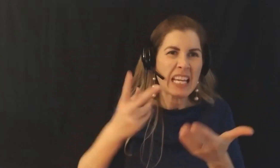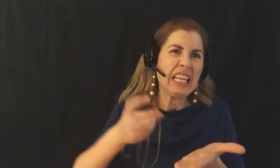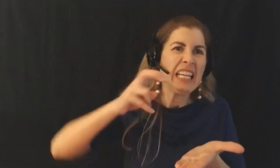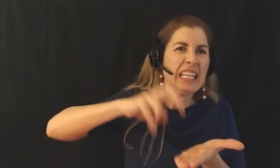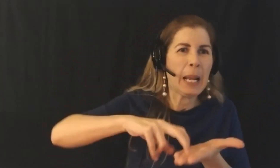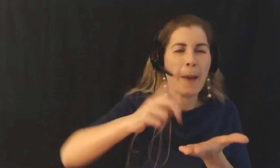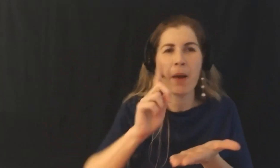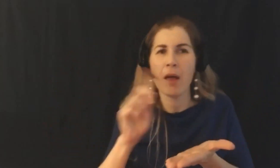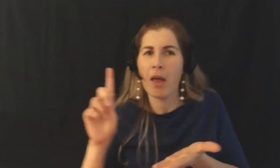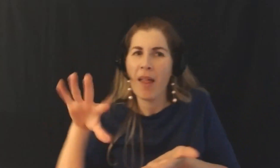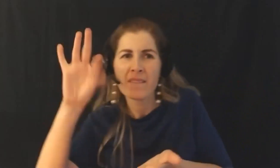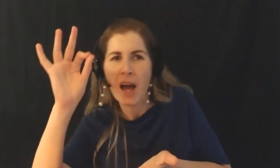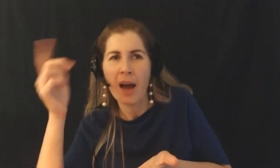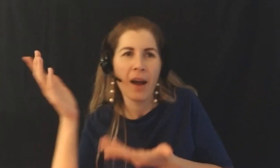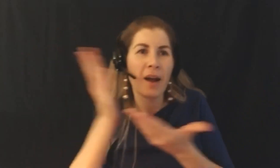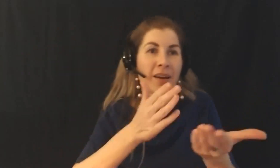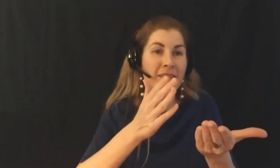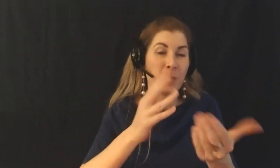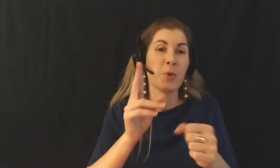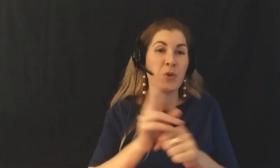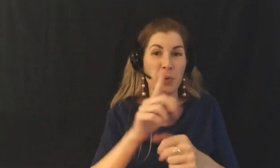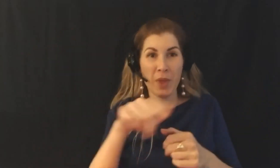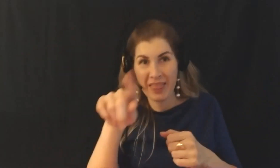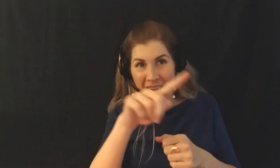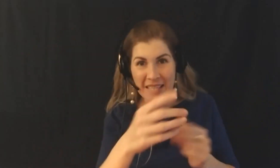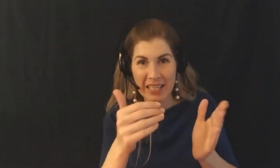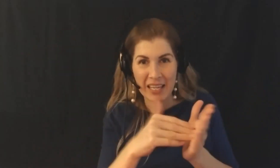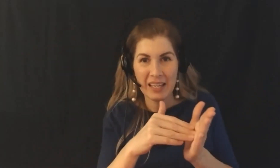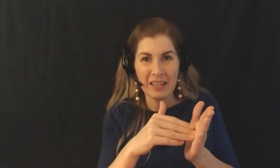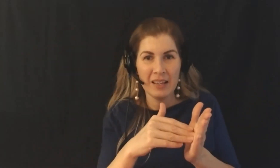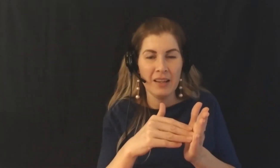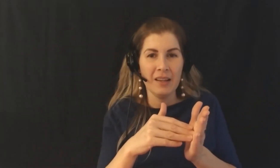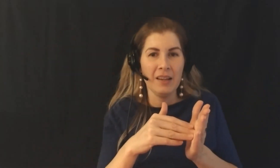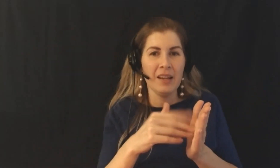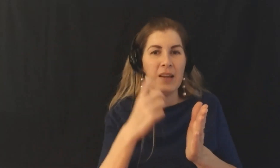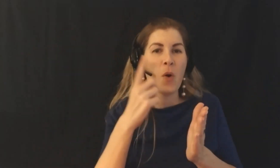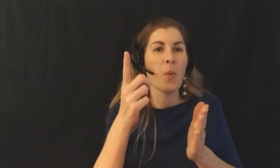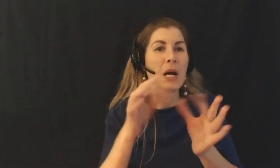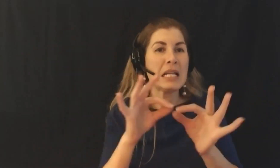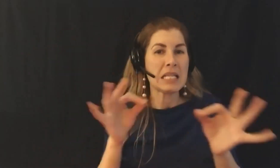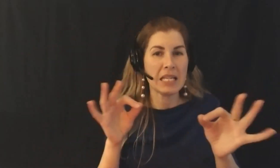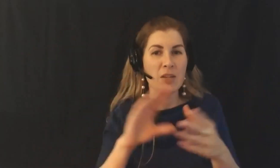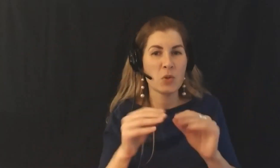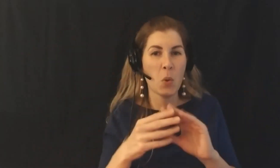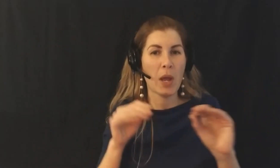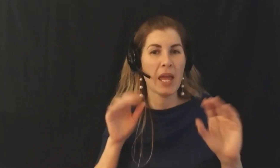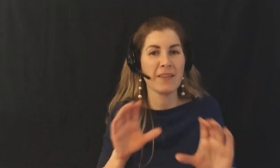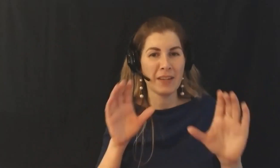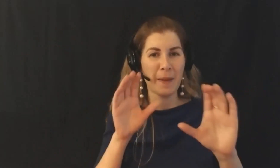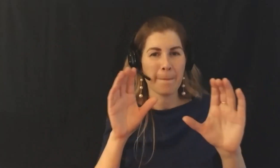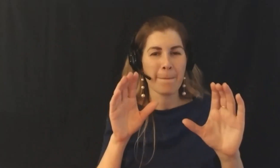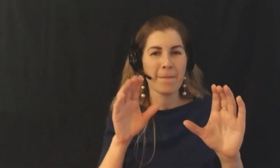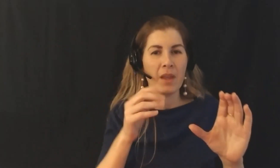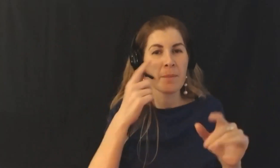moving, find something. And we're actually going to use these objects again with our 1-sentence story activity. So if I could have